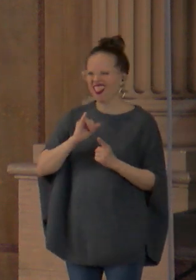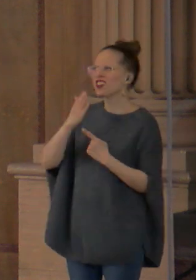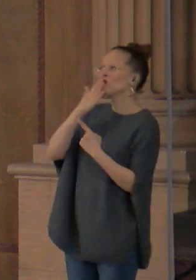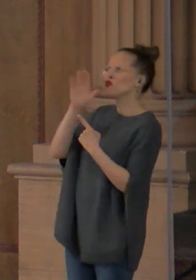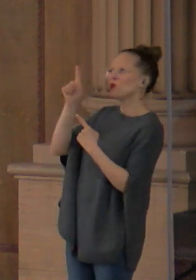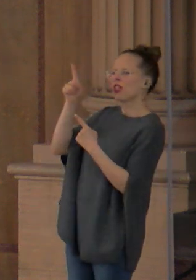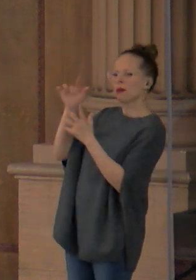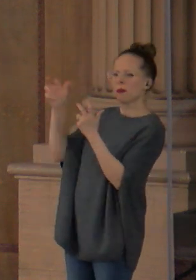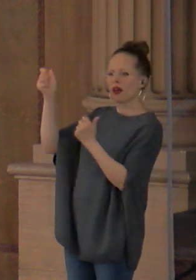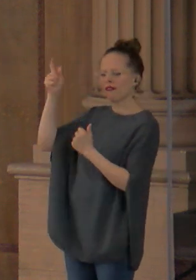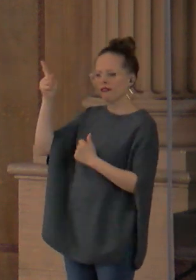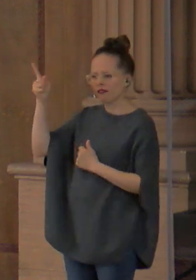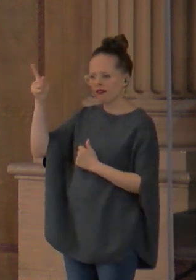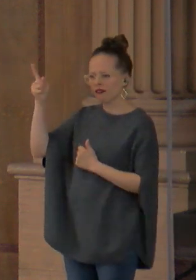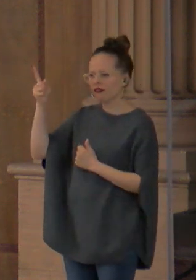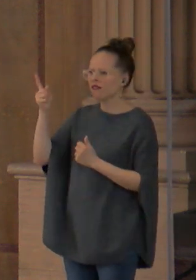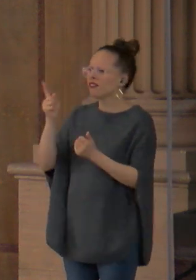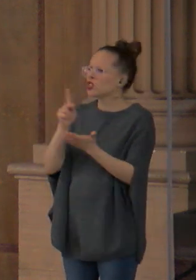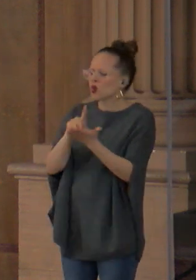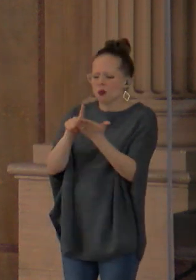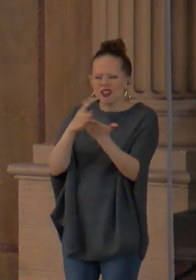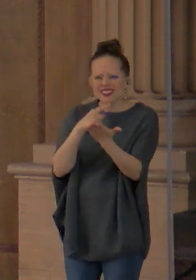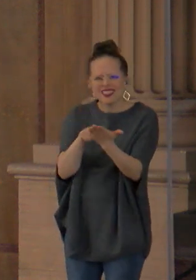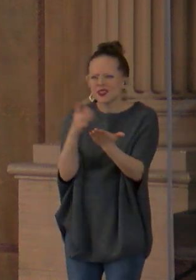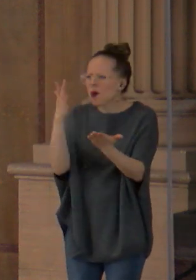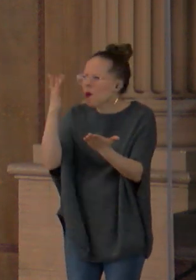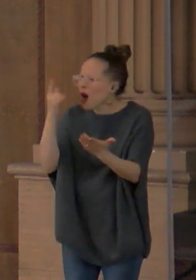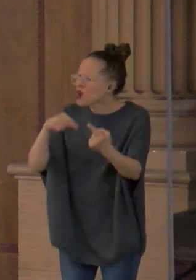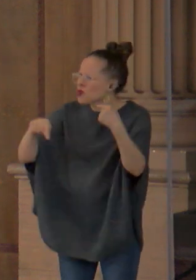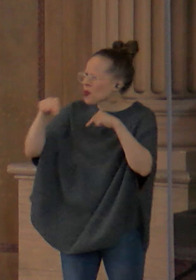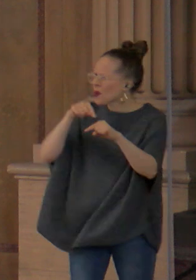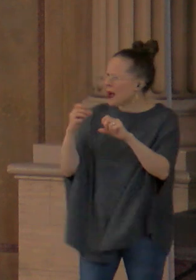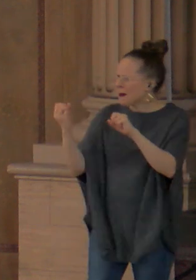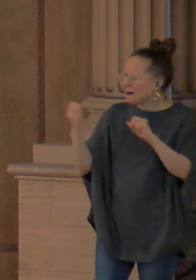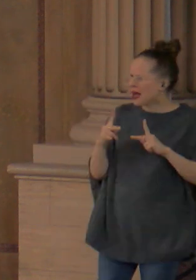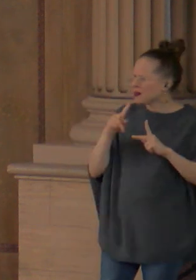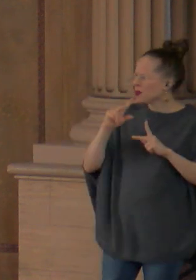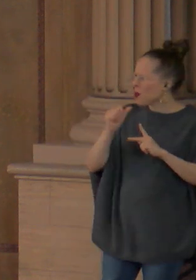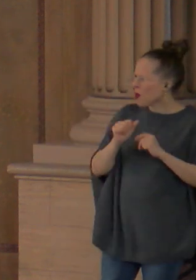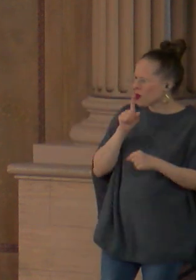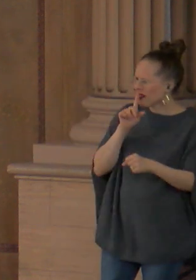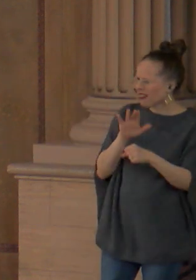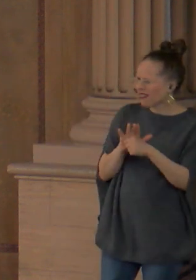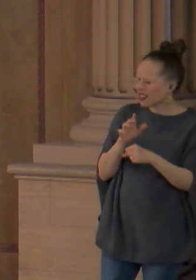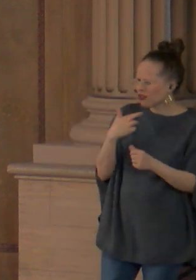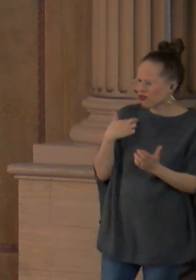And so he says, Why would you guys go back to making Christianity into an old covenant religion?